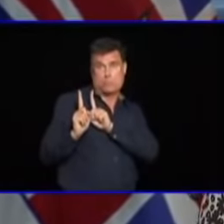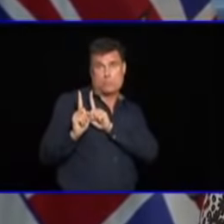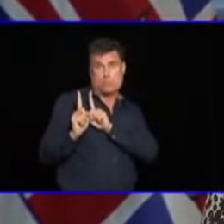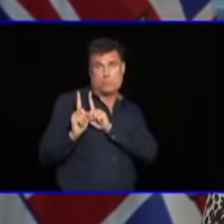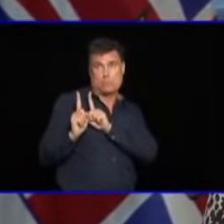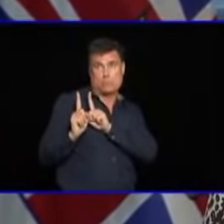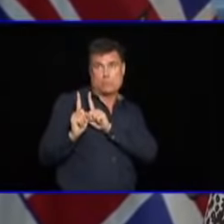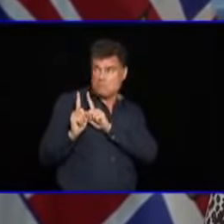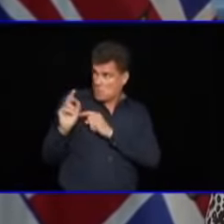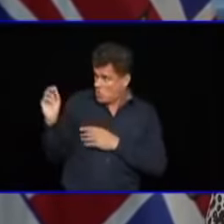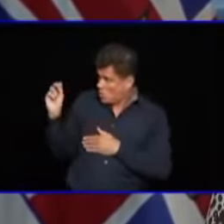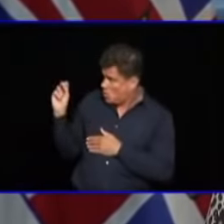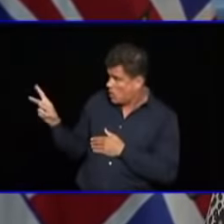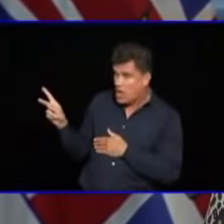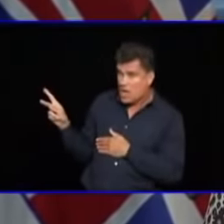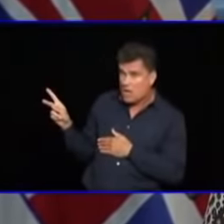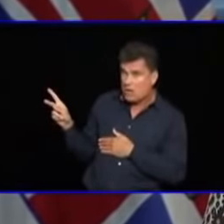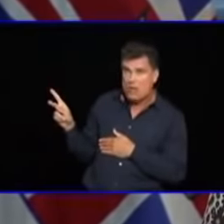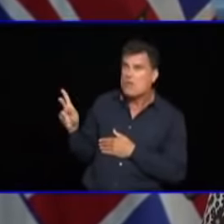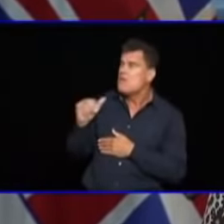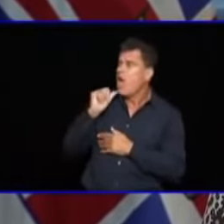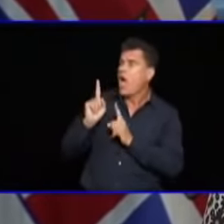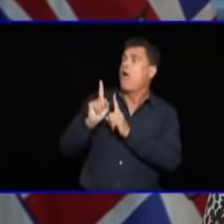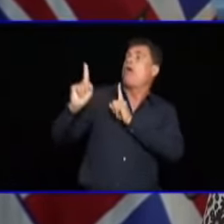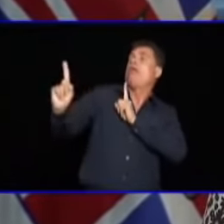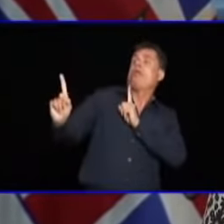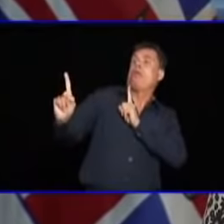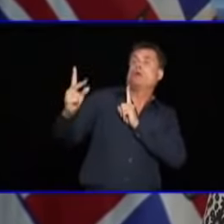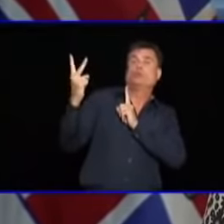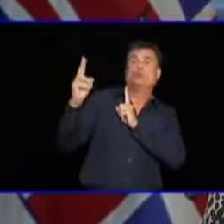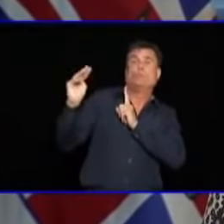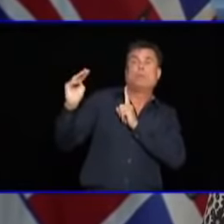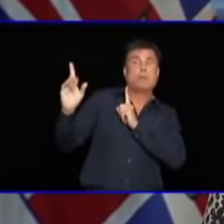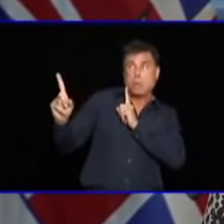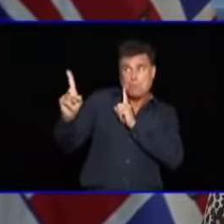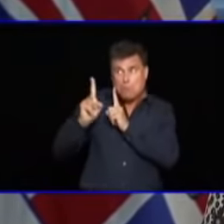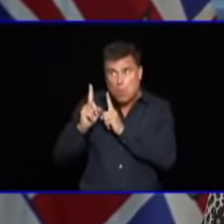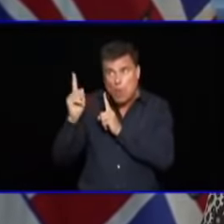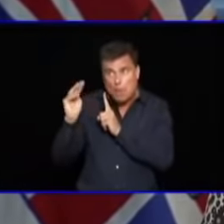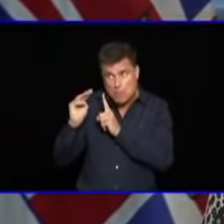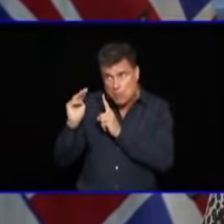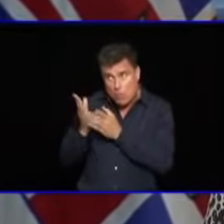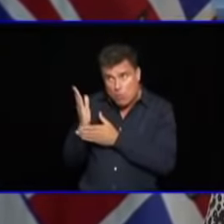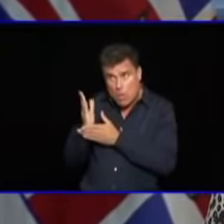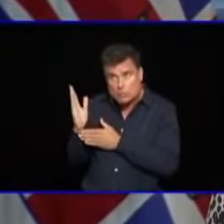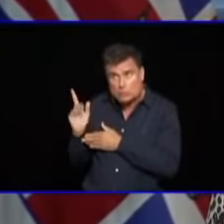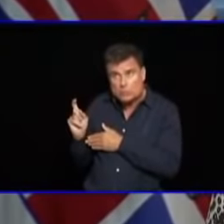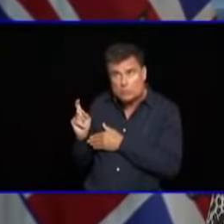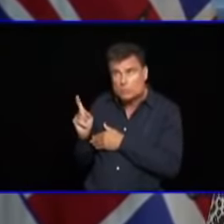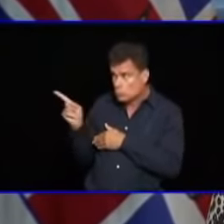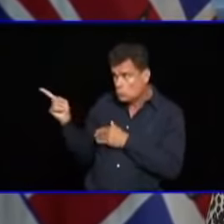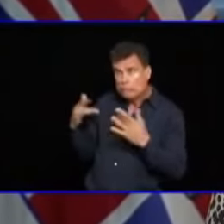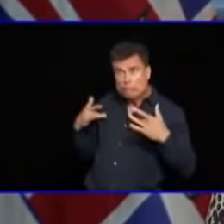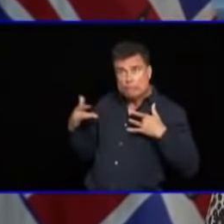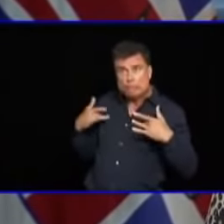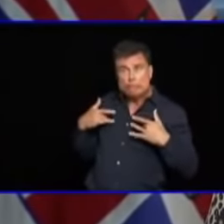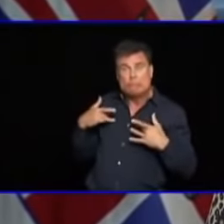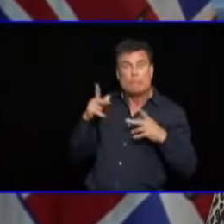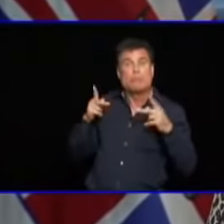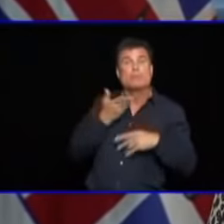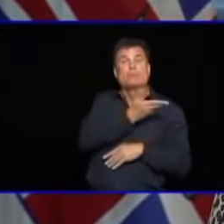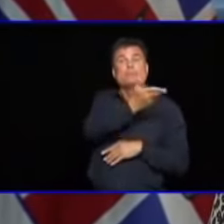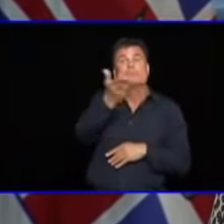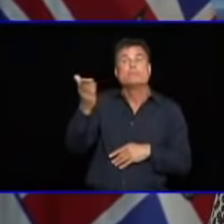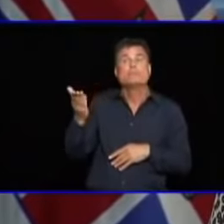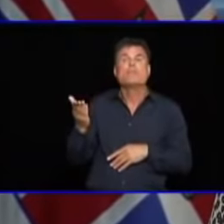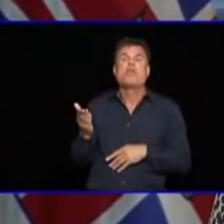2? And how do you think people will react to what will seemingly be a major shift in people's minds,